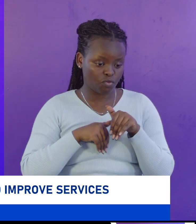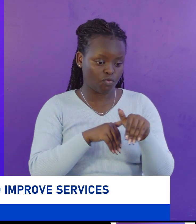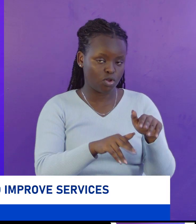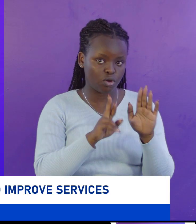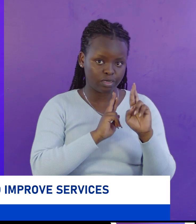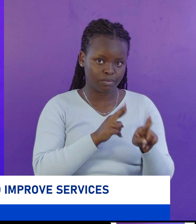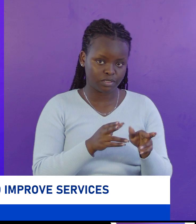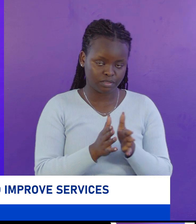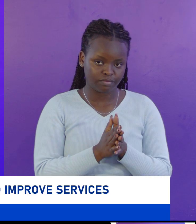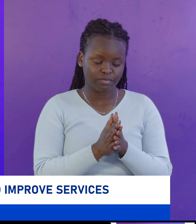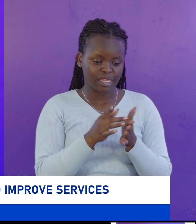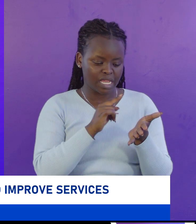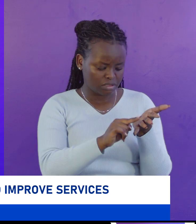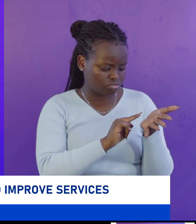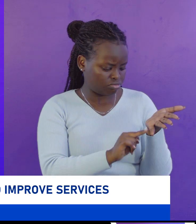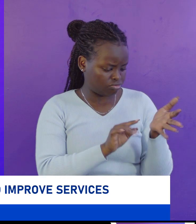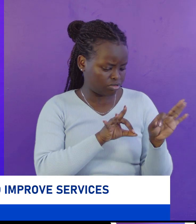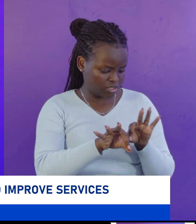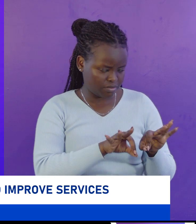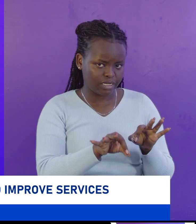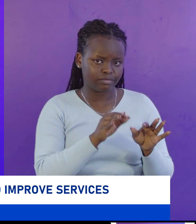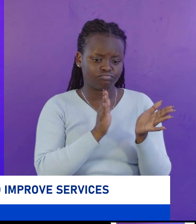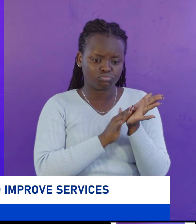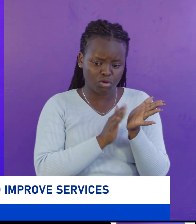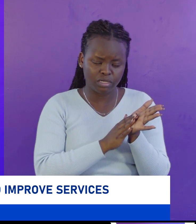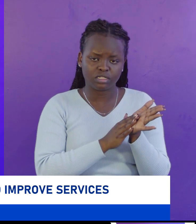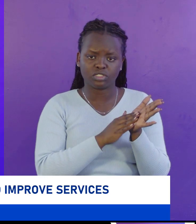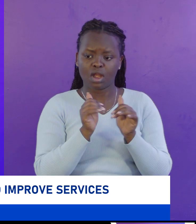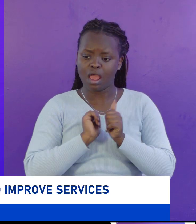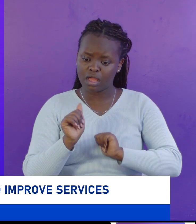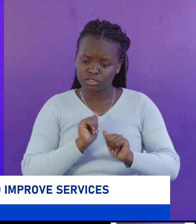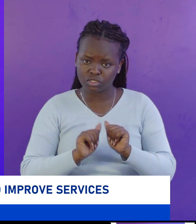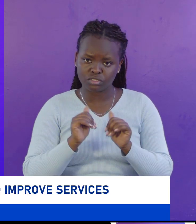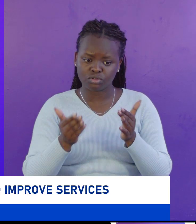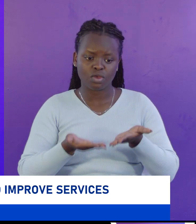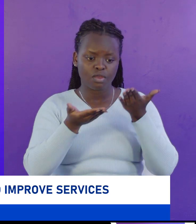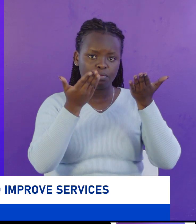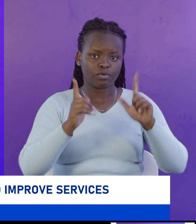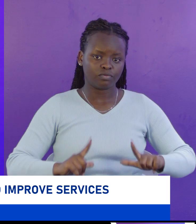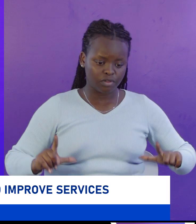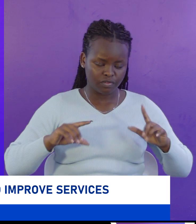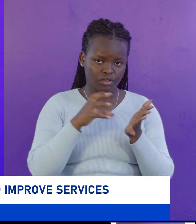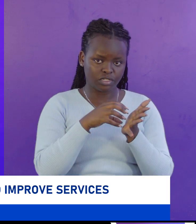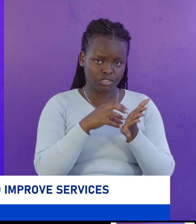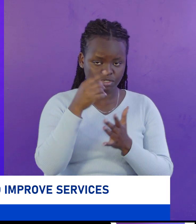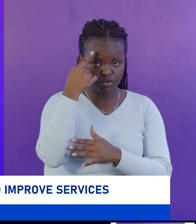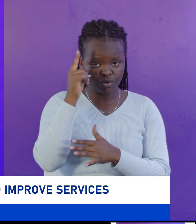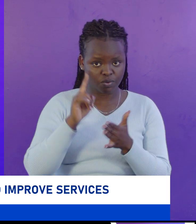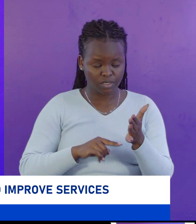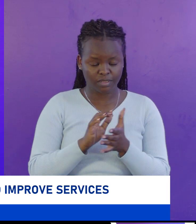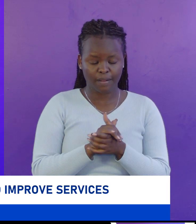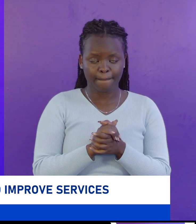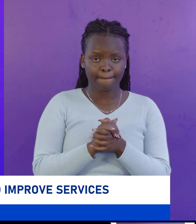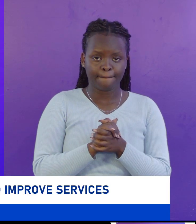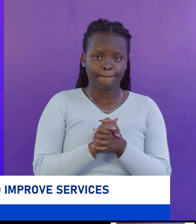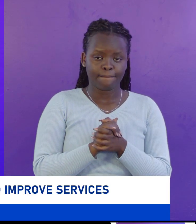report detailing its findings and recommendations actions to enhance the living conditions, rehabilitation programs,